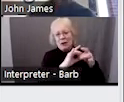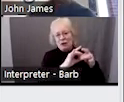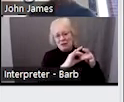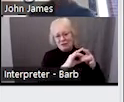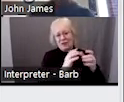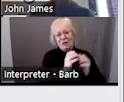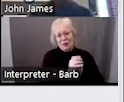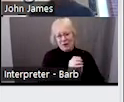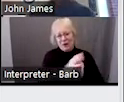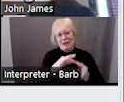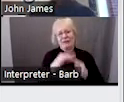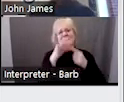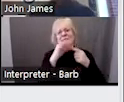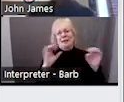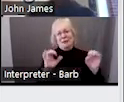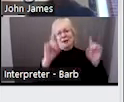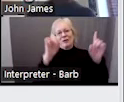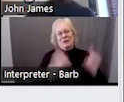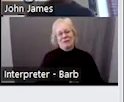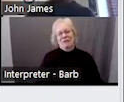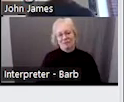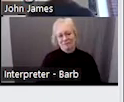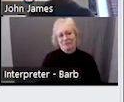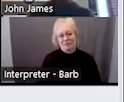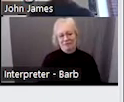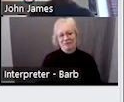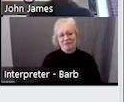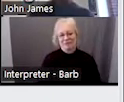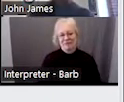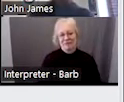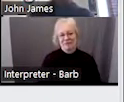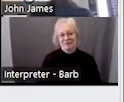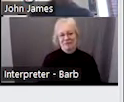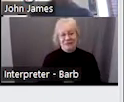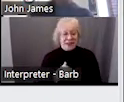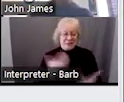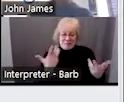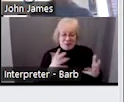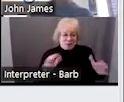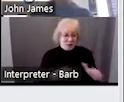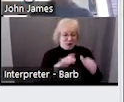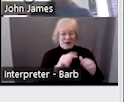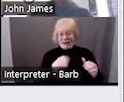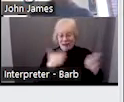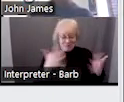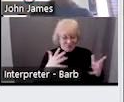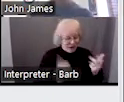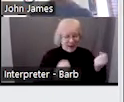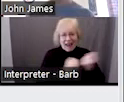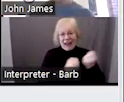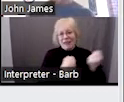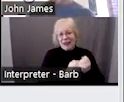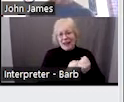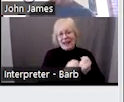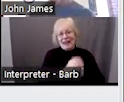you know, her help and everything. So I'm doing it, advocating, and me and her